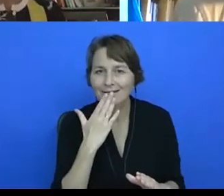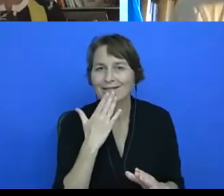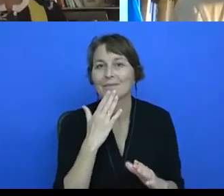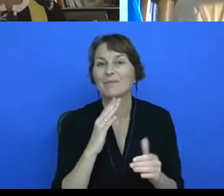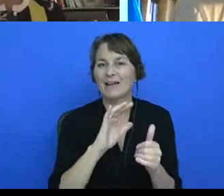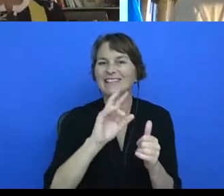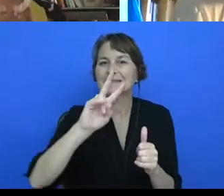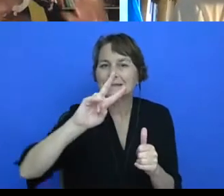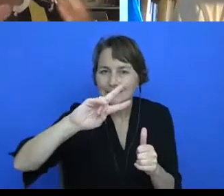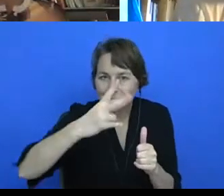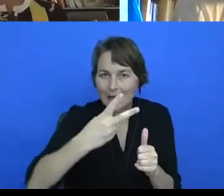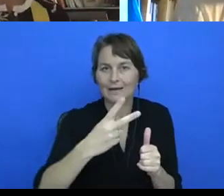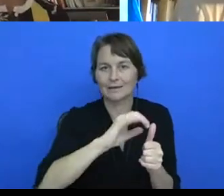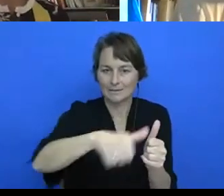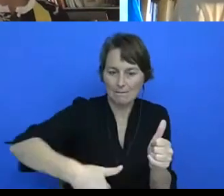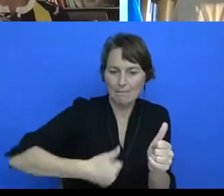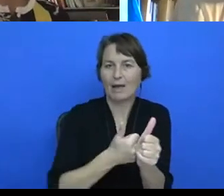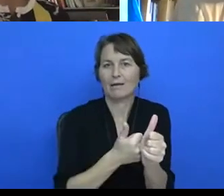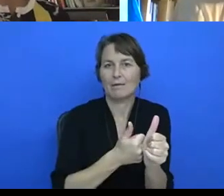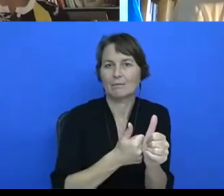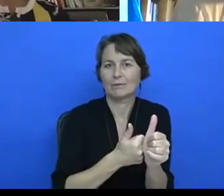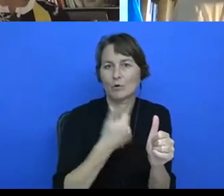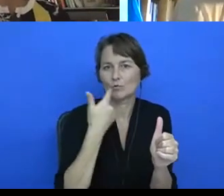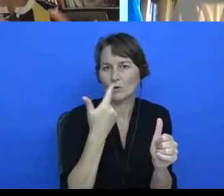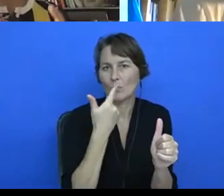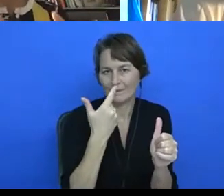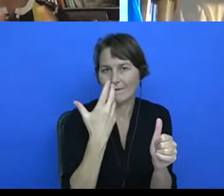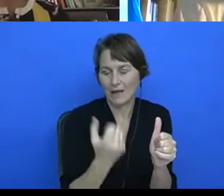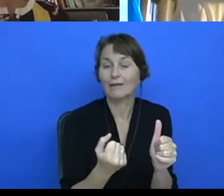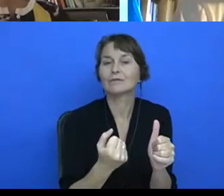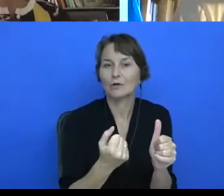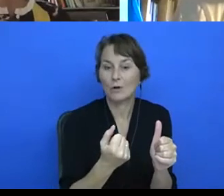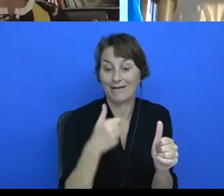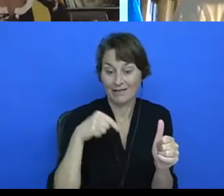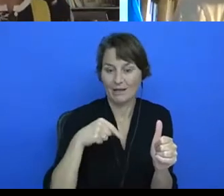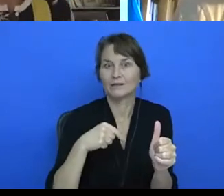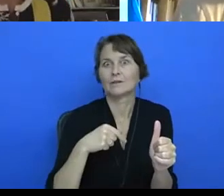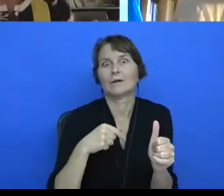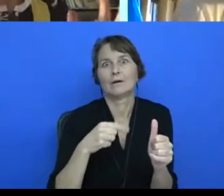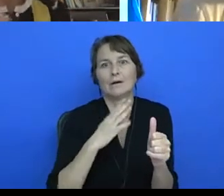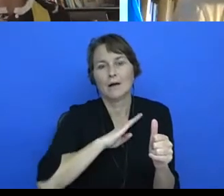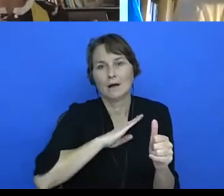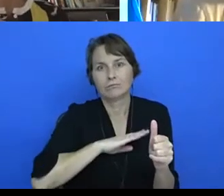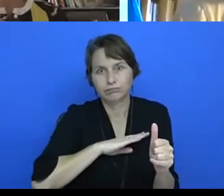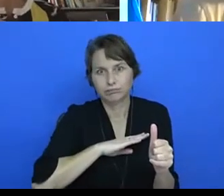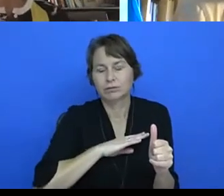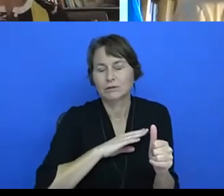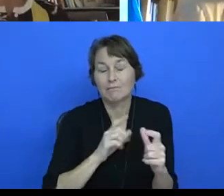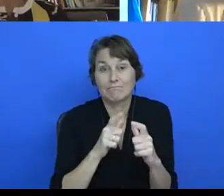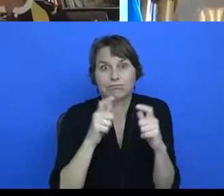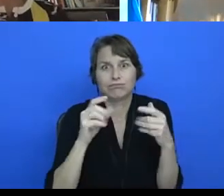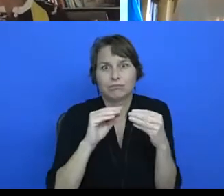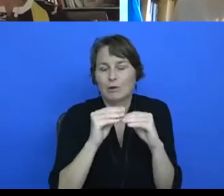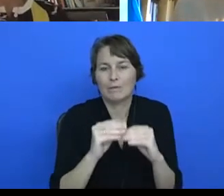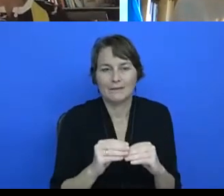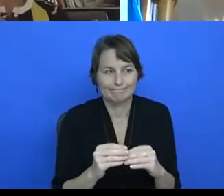recording of that, so we could use this. So that was a huge issue, which I just was totally